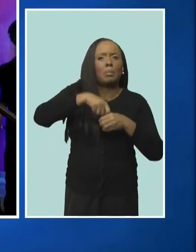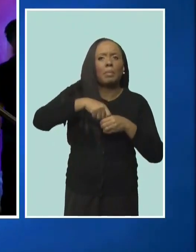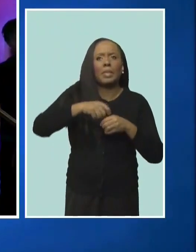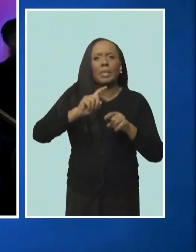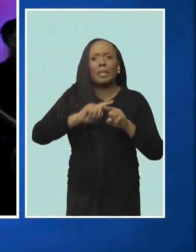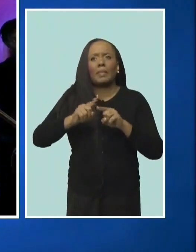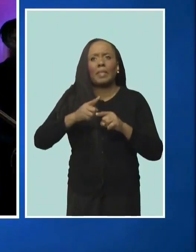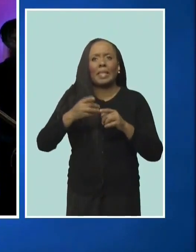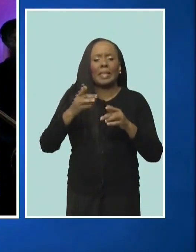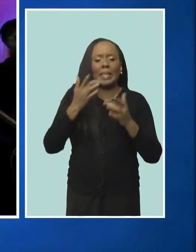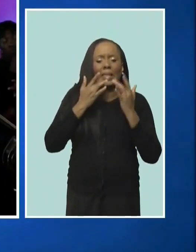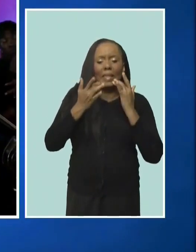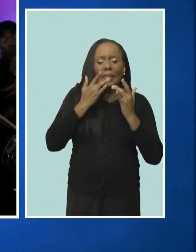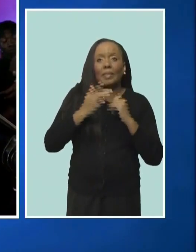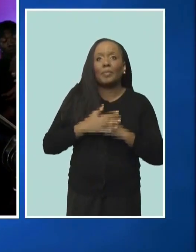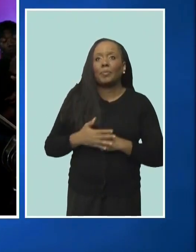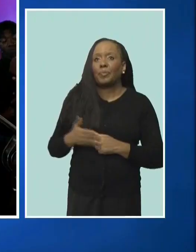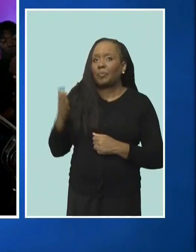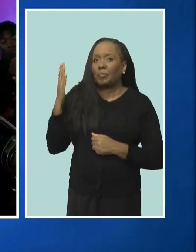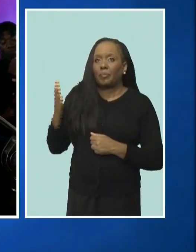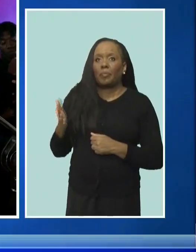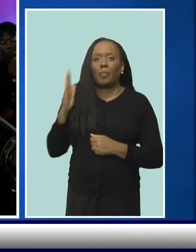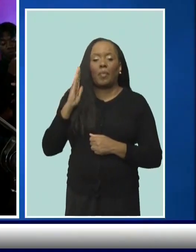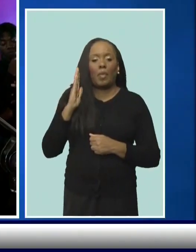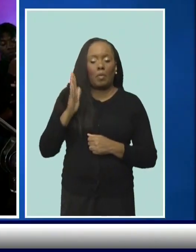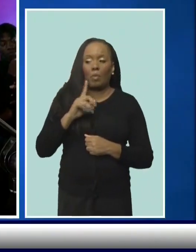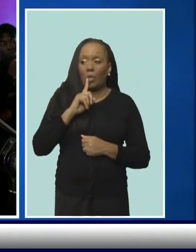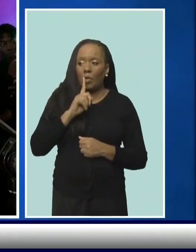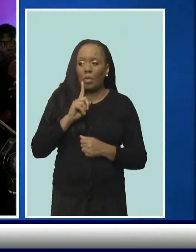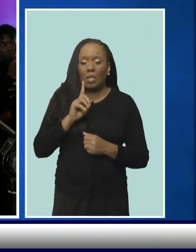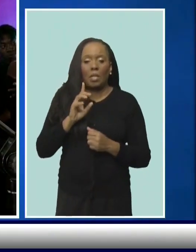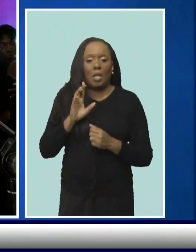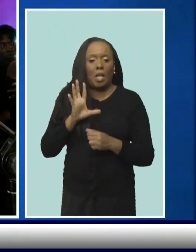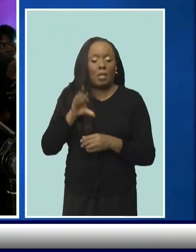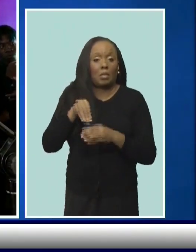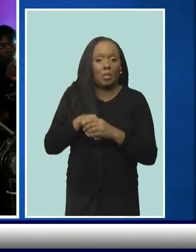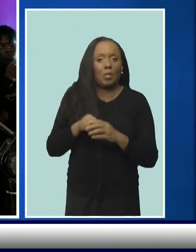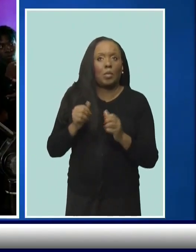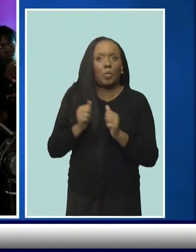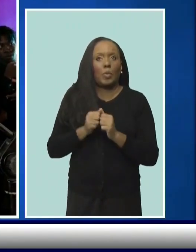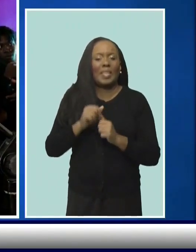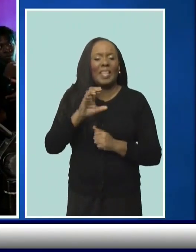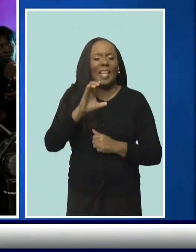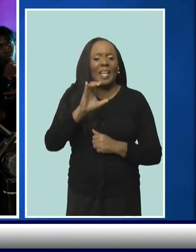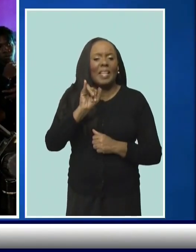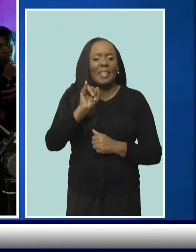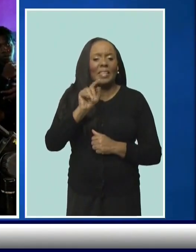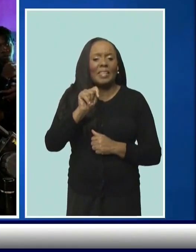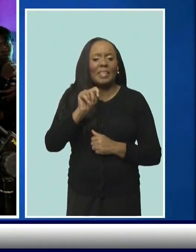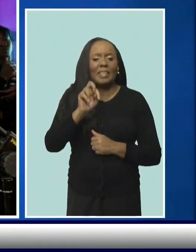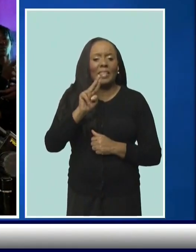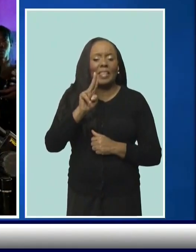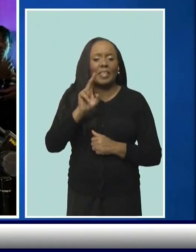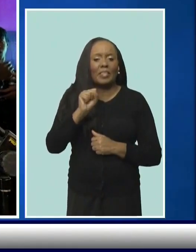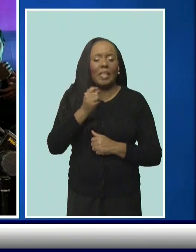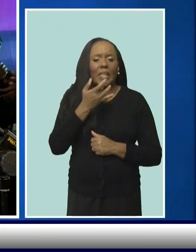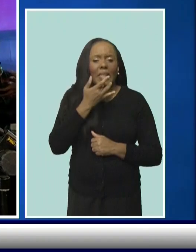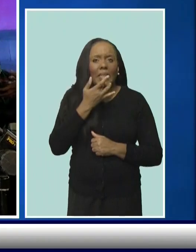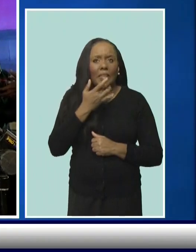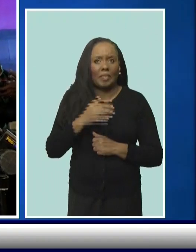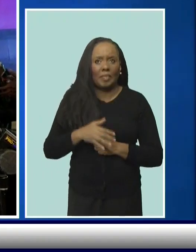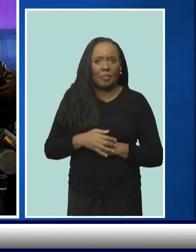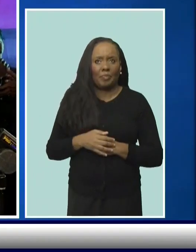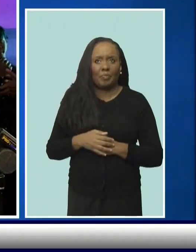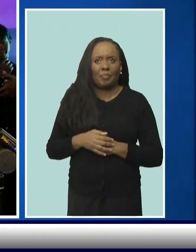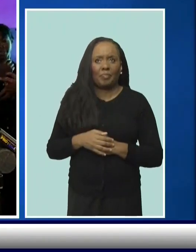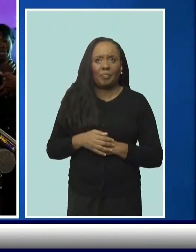That is going to pair very well with the citrus notes that I'm getting from the gin, and one of those citrus notes that I'm